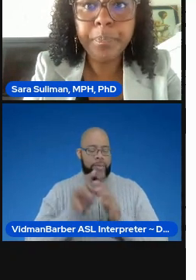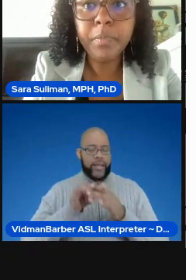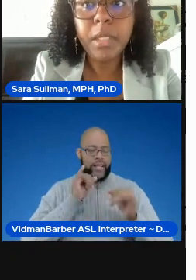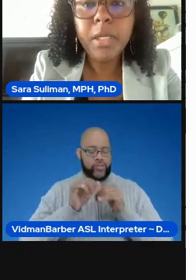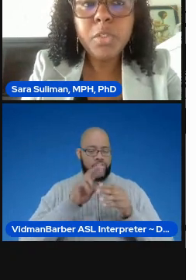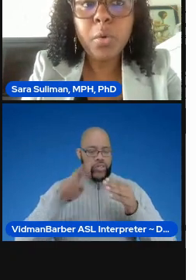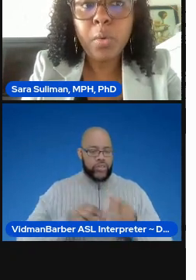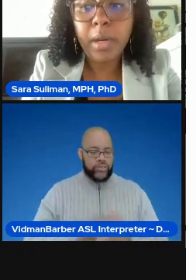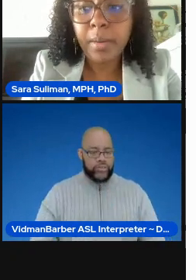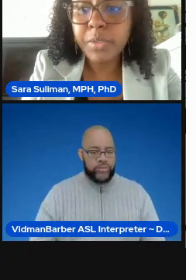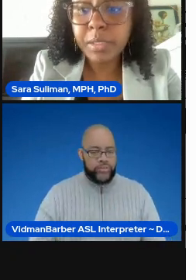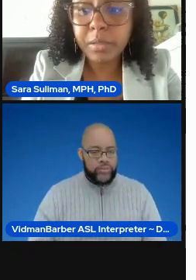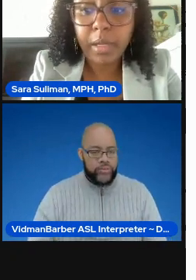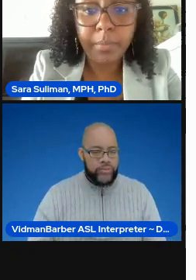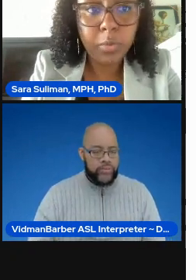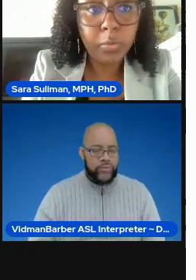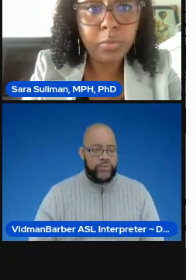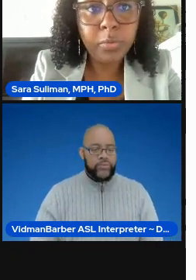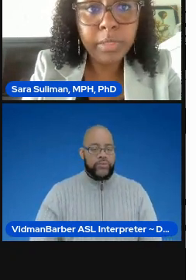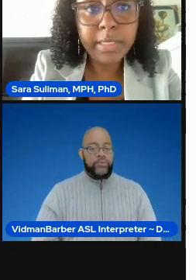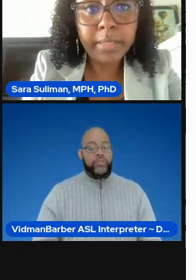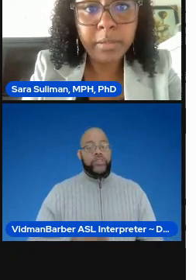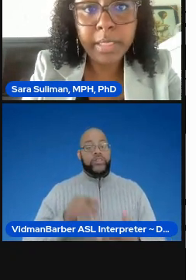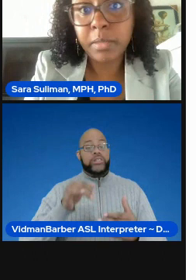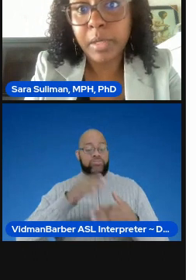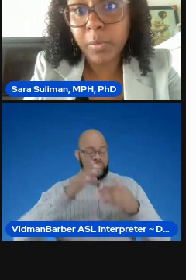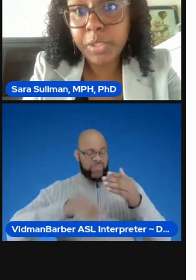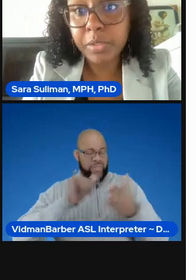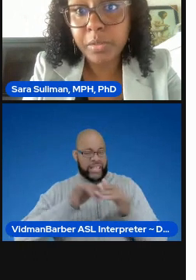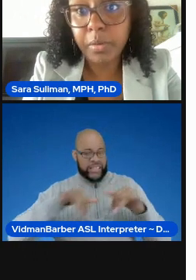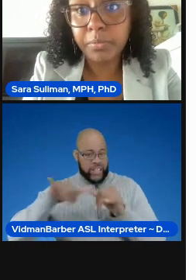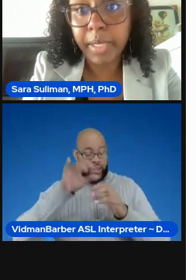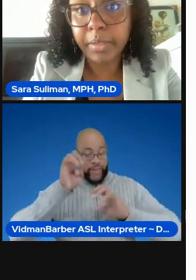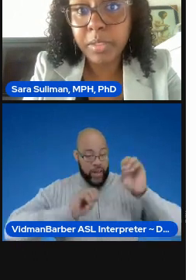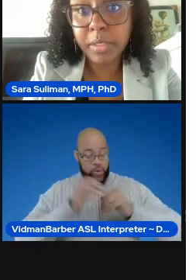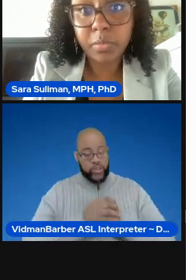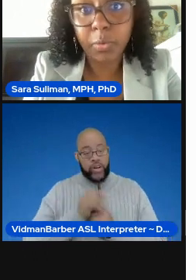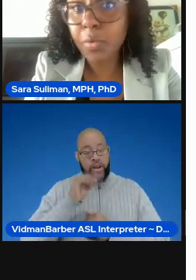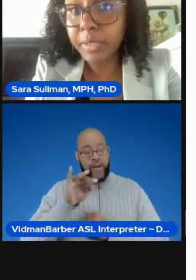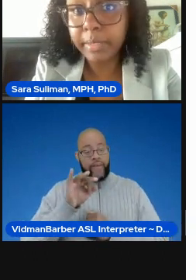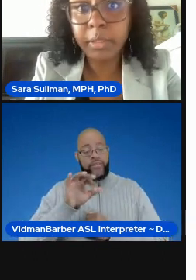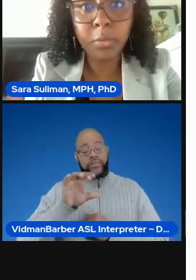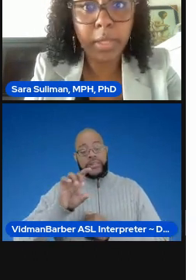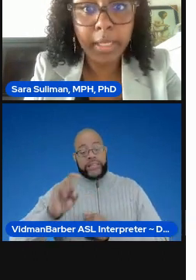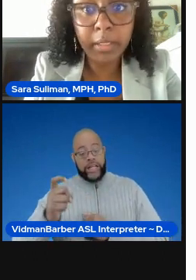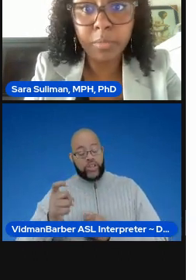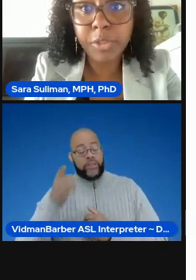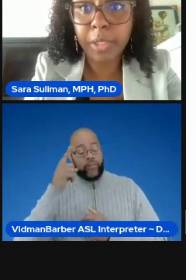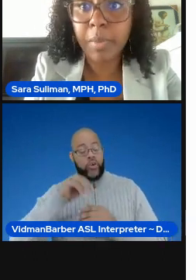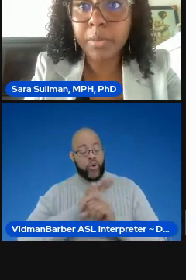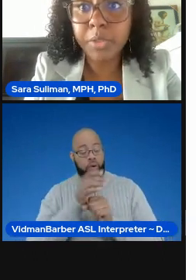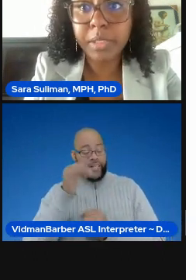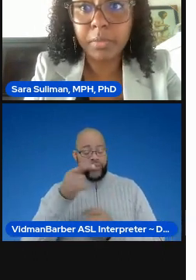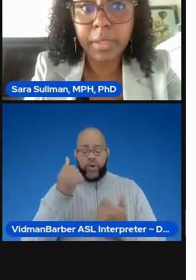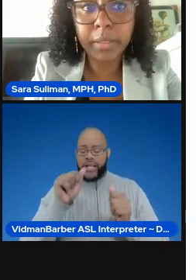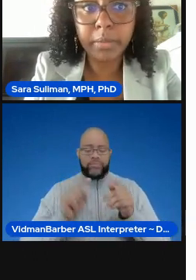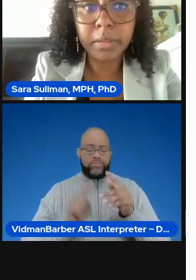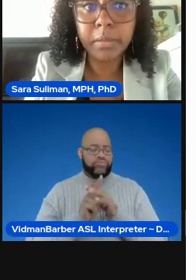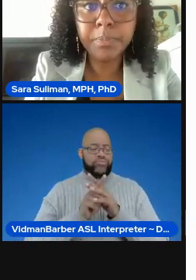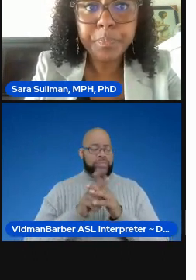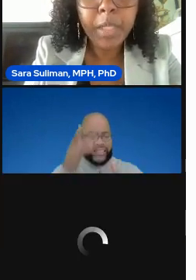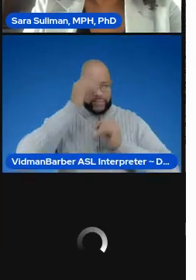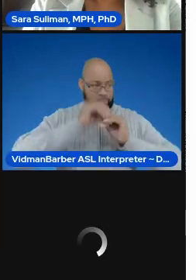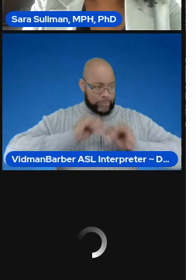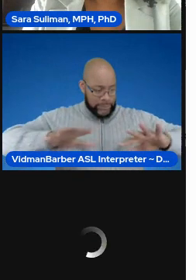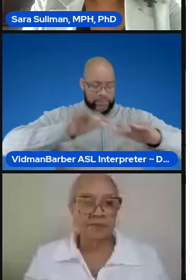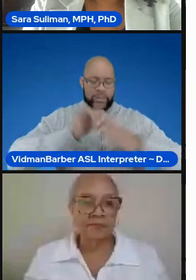results. So just to conclude, the standardized evaluations of diagnostics for COVID-19 or any emerging pathogens are very